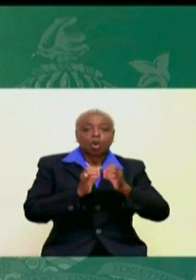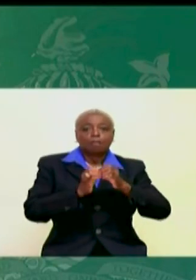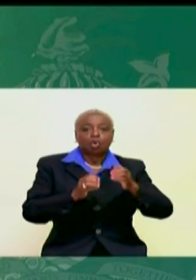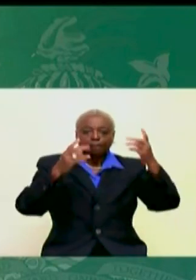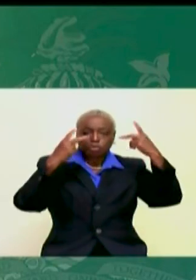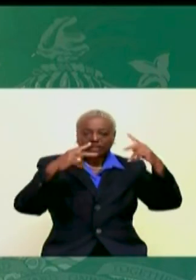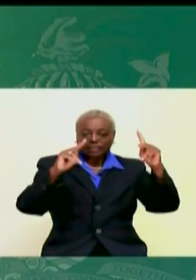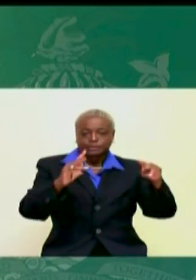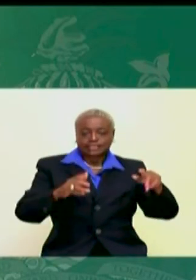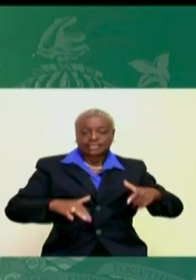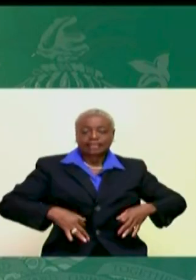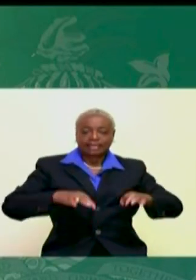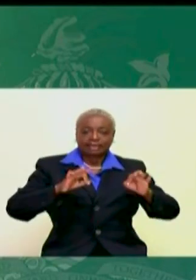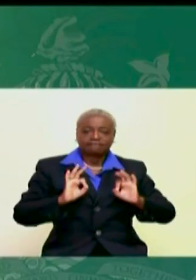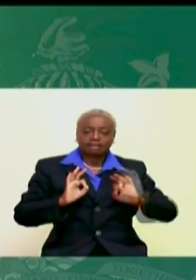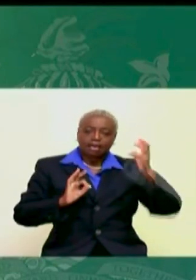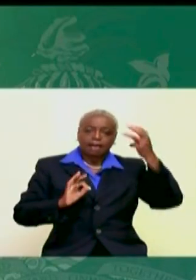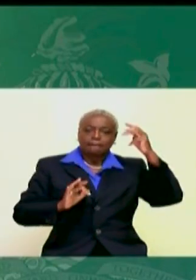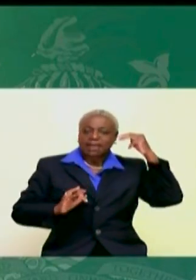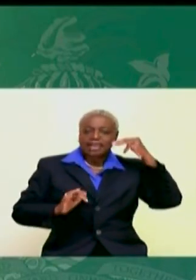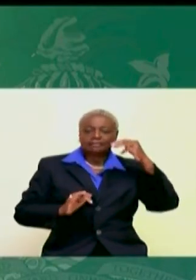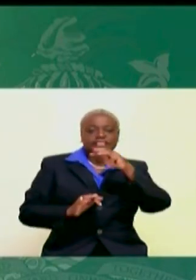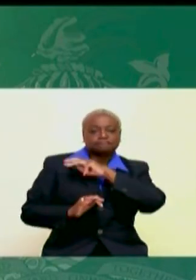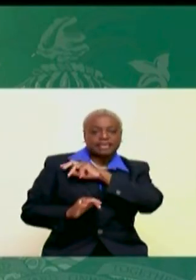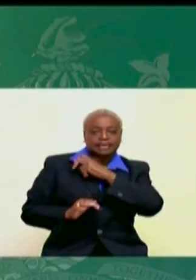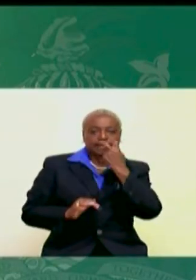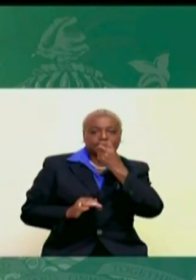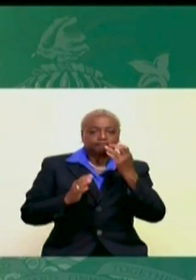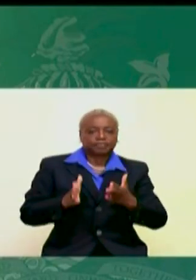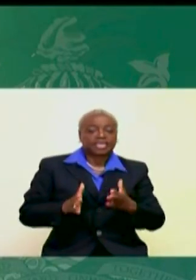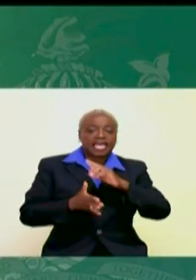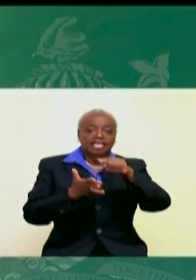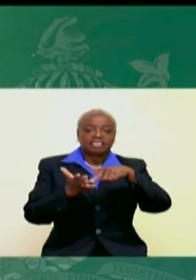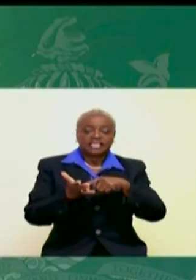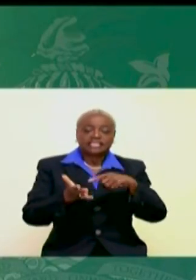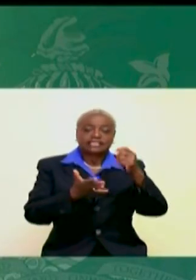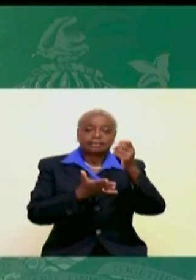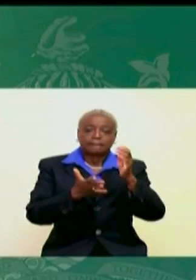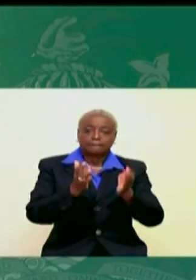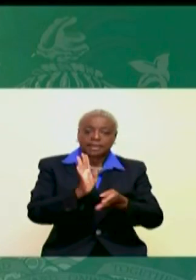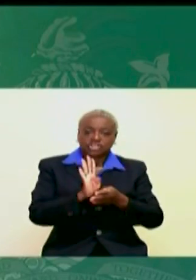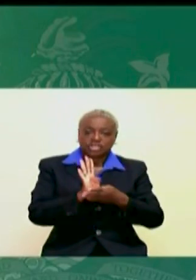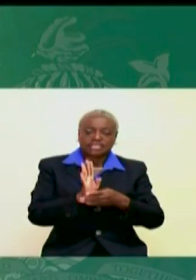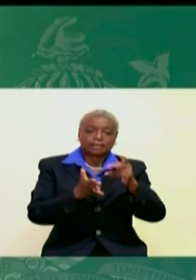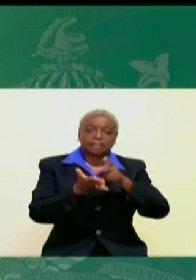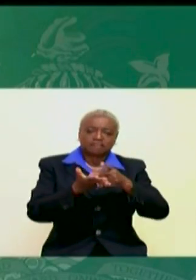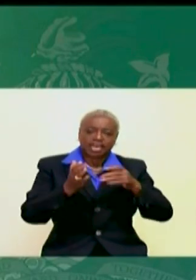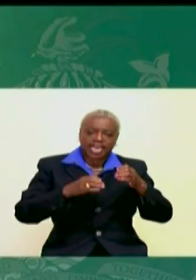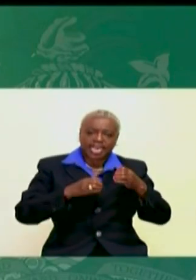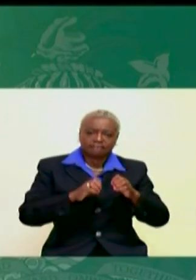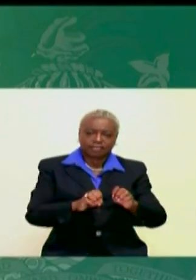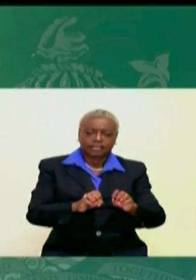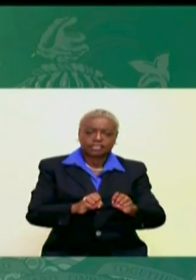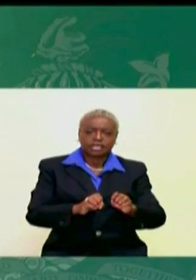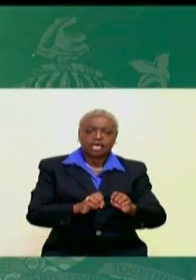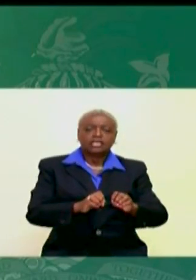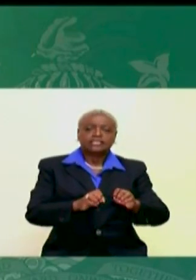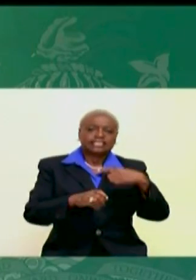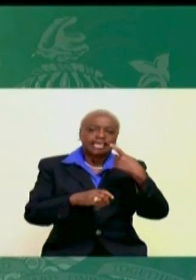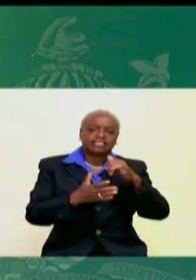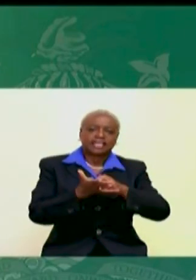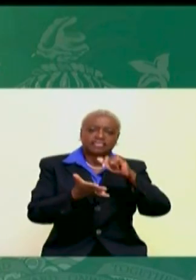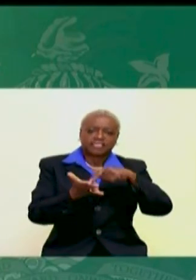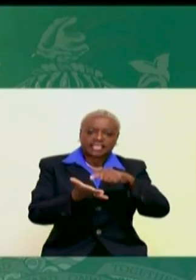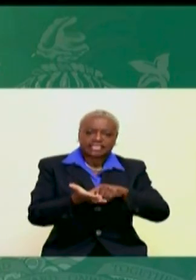life. Madam Speaker, this budget is a part of our efforts in solidifying the fact that this administration